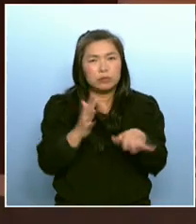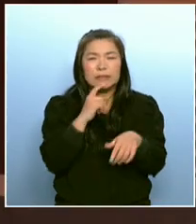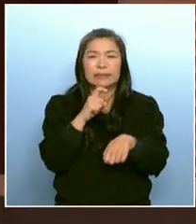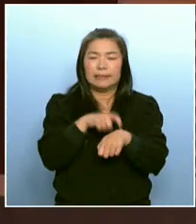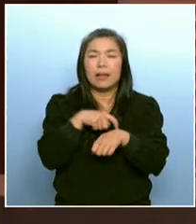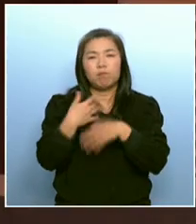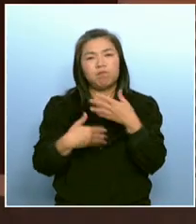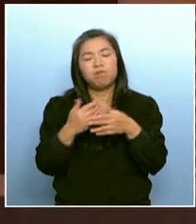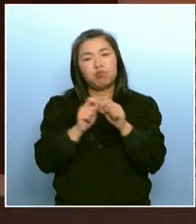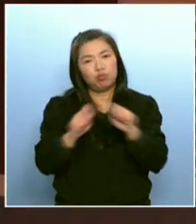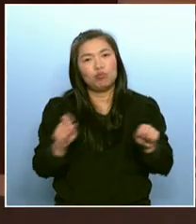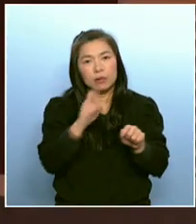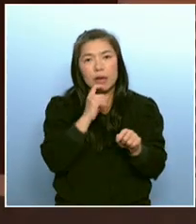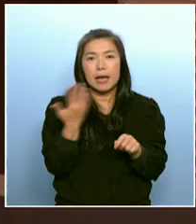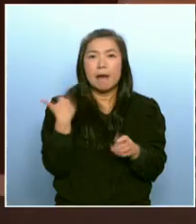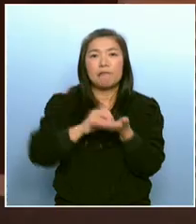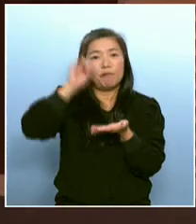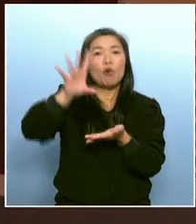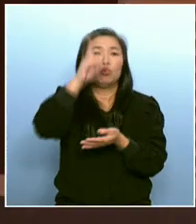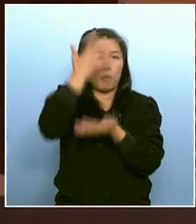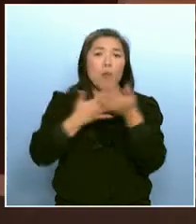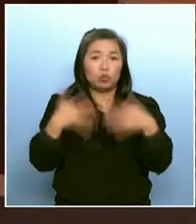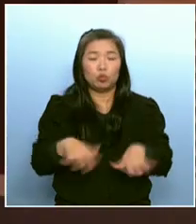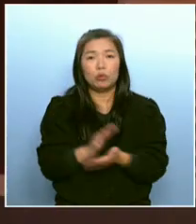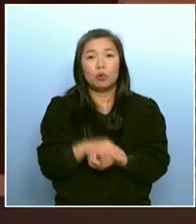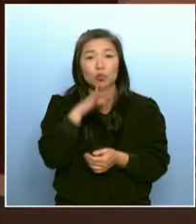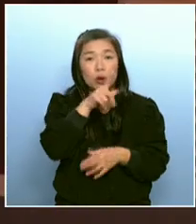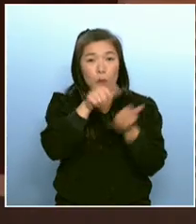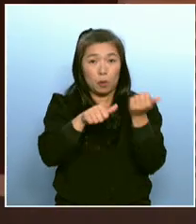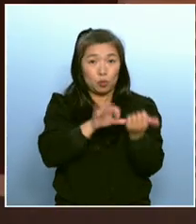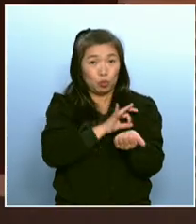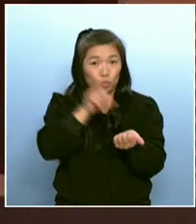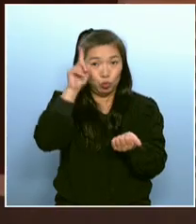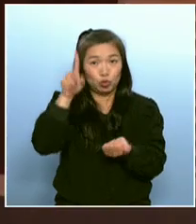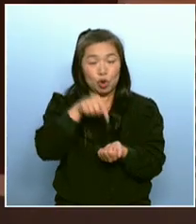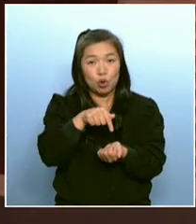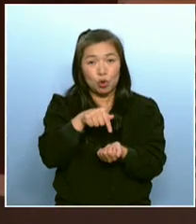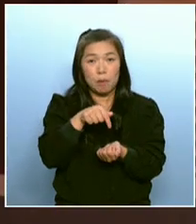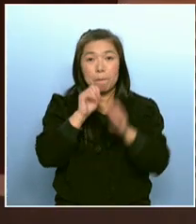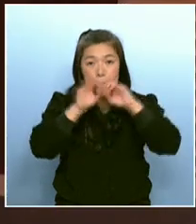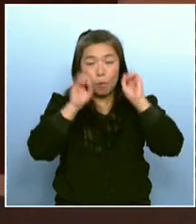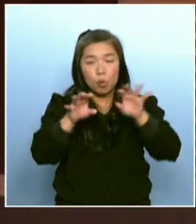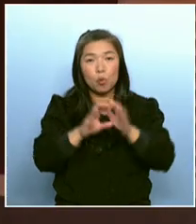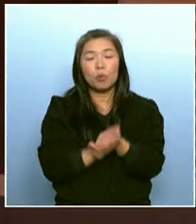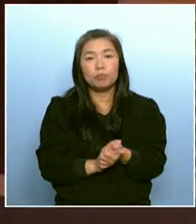it's been some time since we conducted the review, and all the information has already been